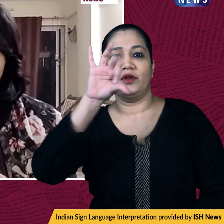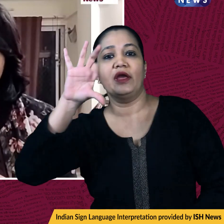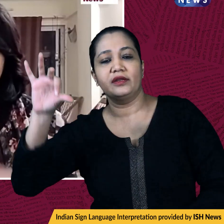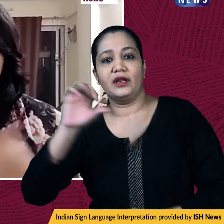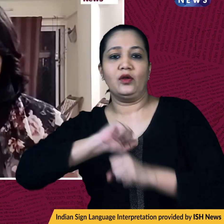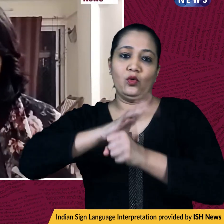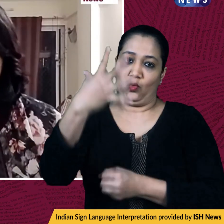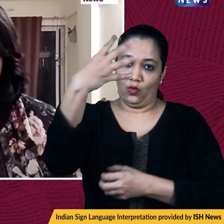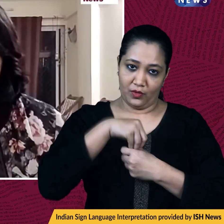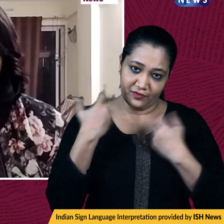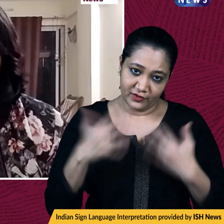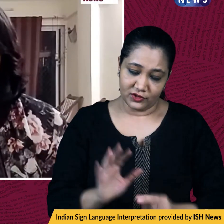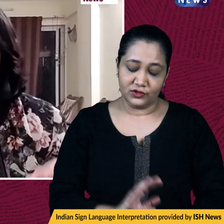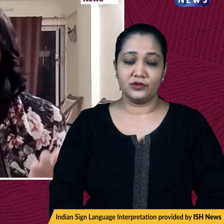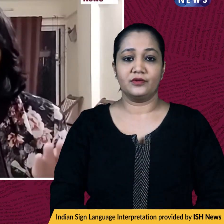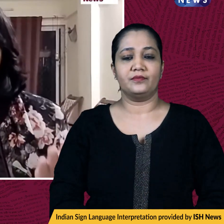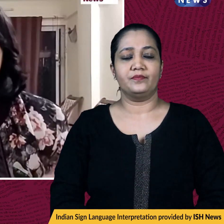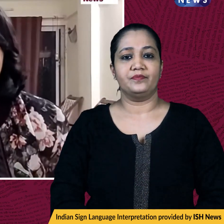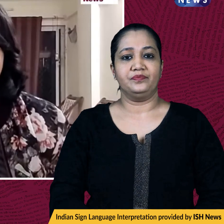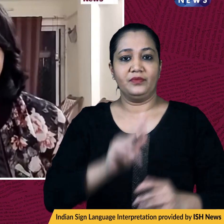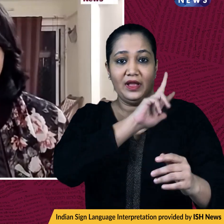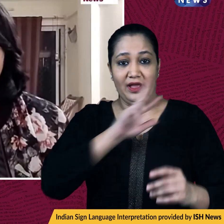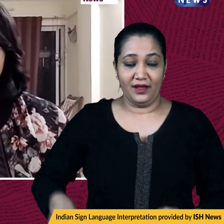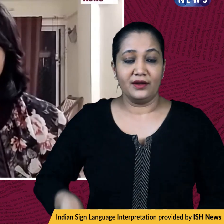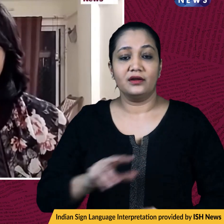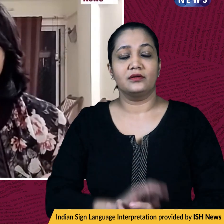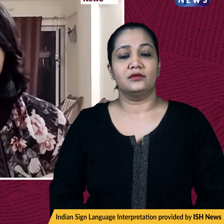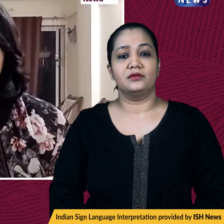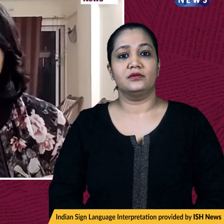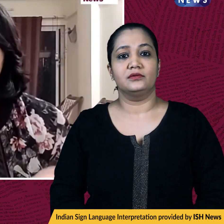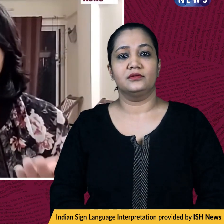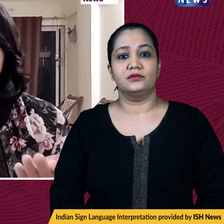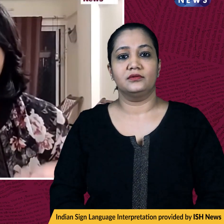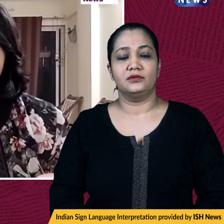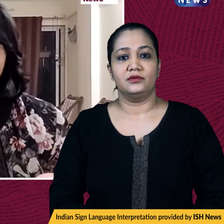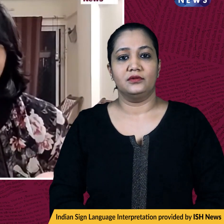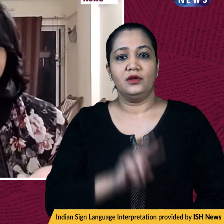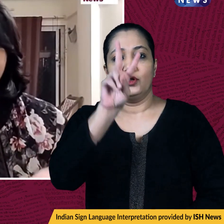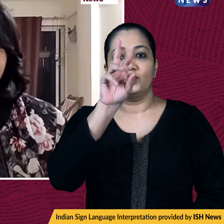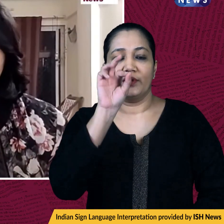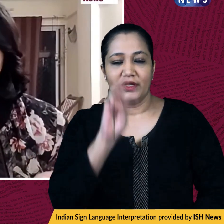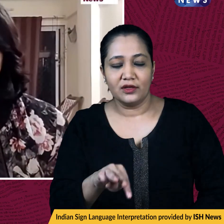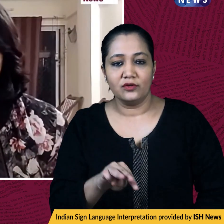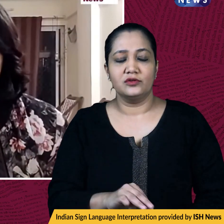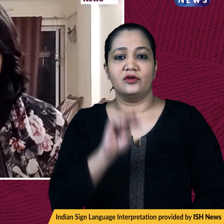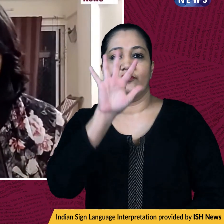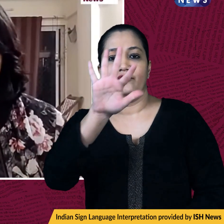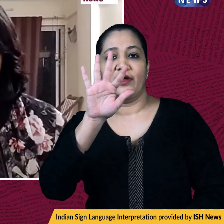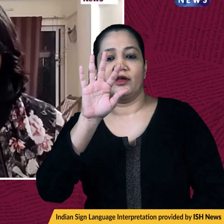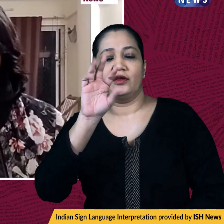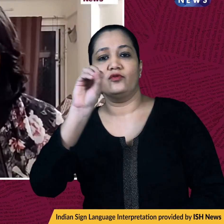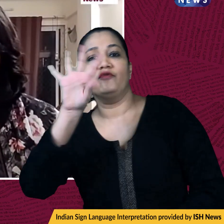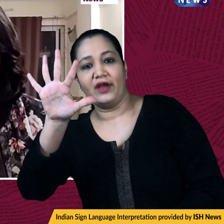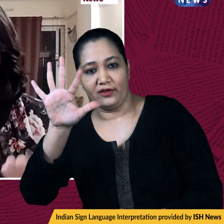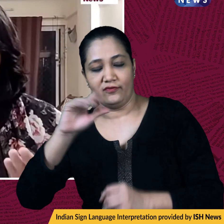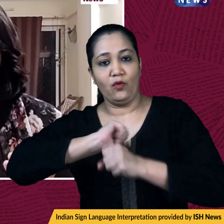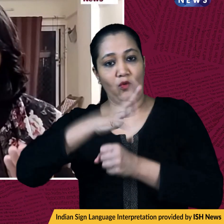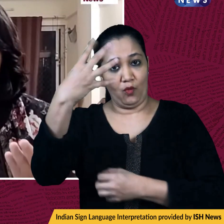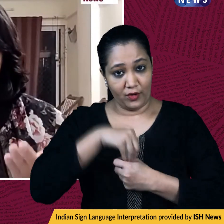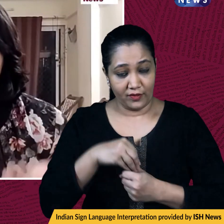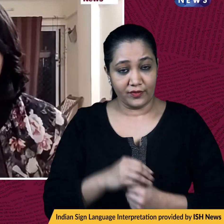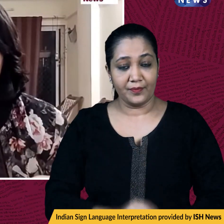52,199 new COVID cases in the last 24 hours. Karnataka has reported 20,505 new COVID cases,